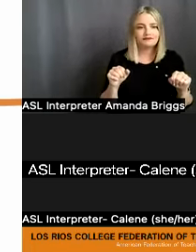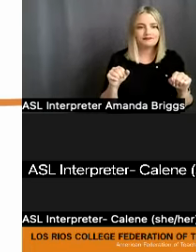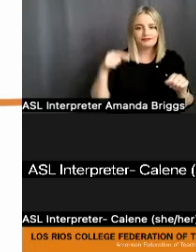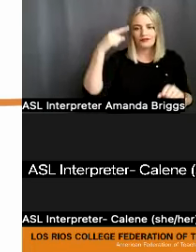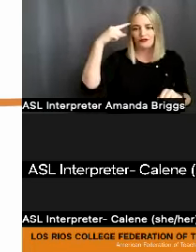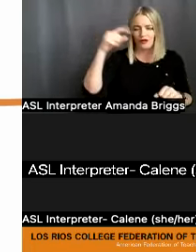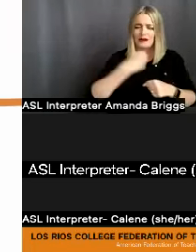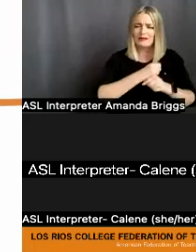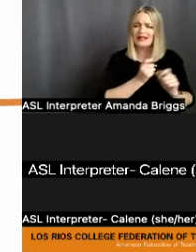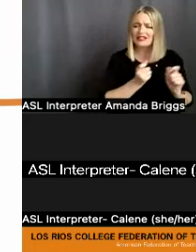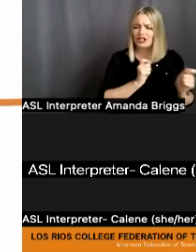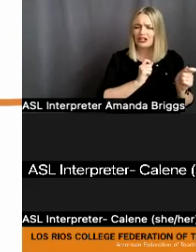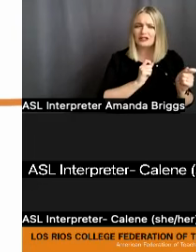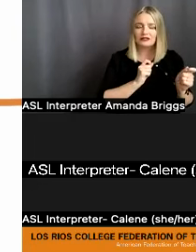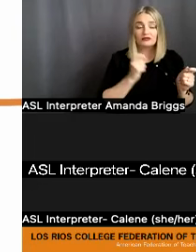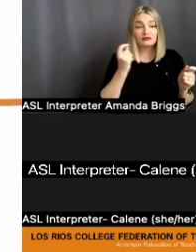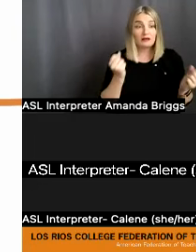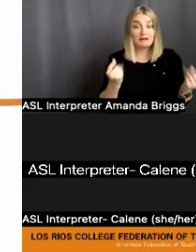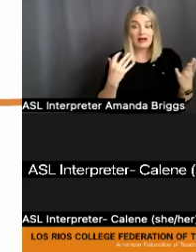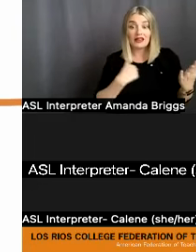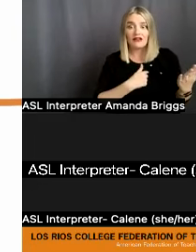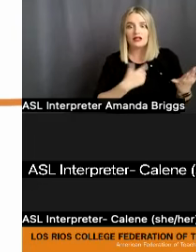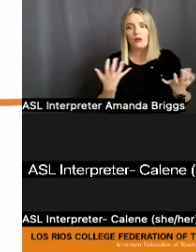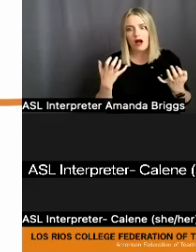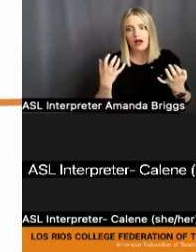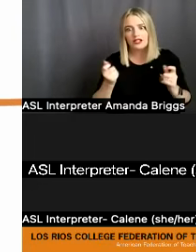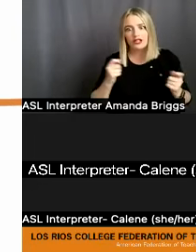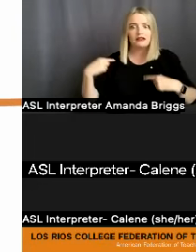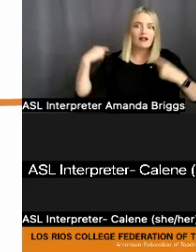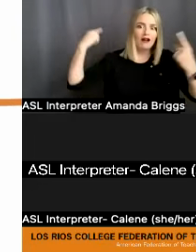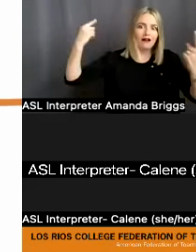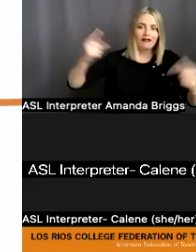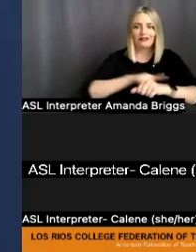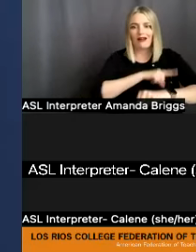to make changes that, for many of us, we've wanted for quite a while.